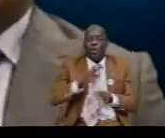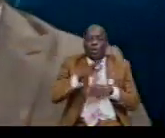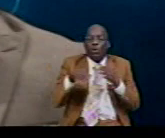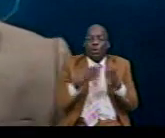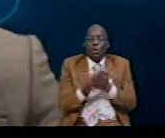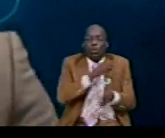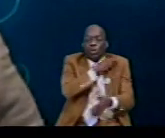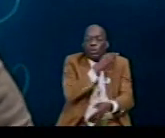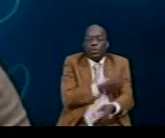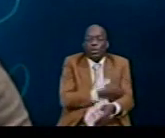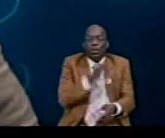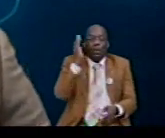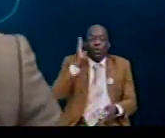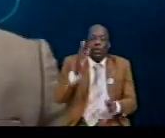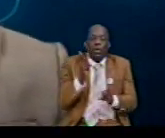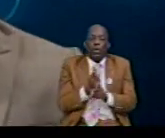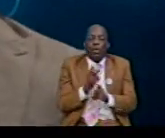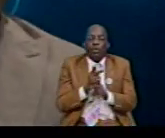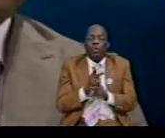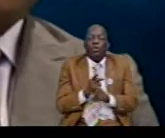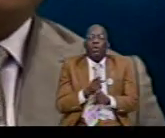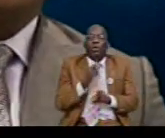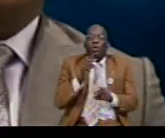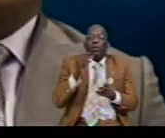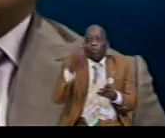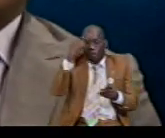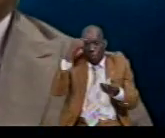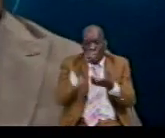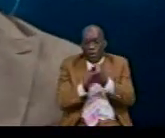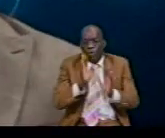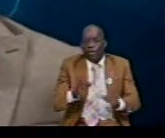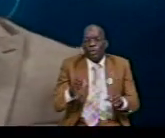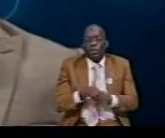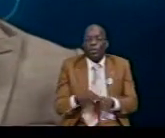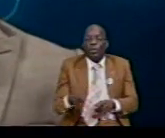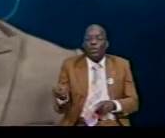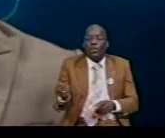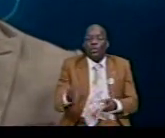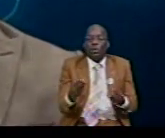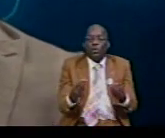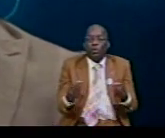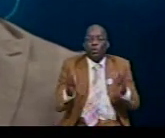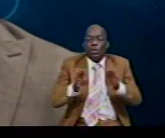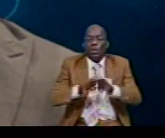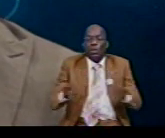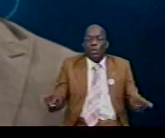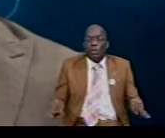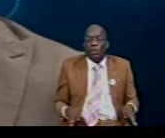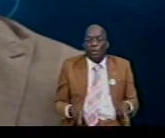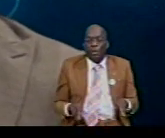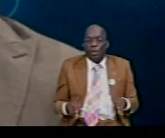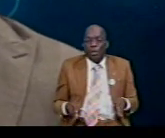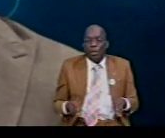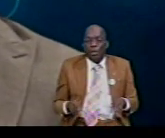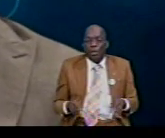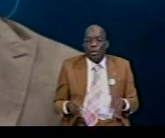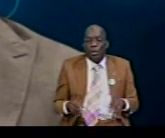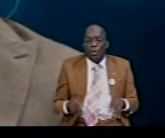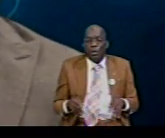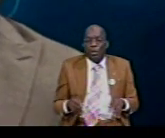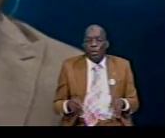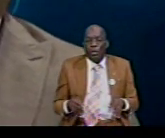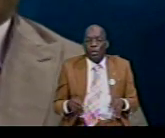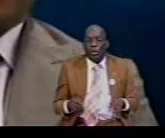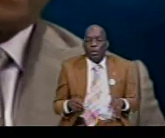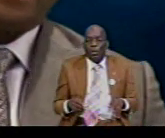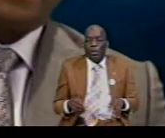lands. They will not lose their faith. You know, when you are down in the valley, when things are